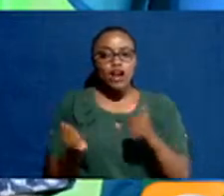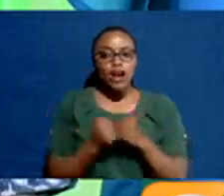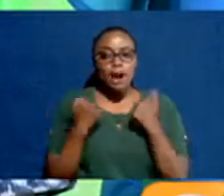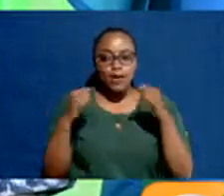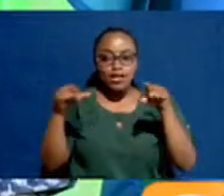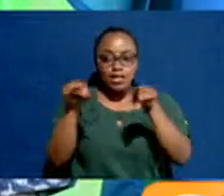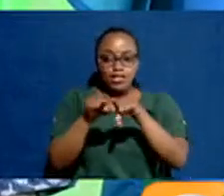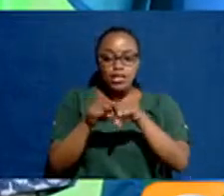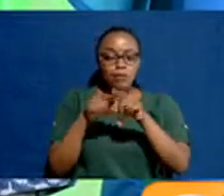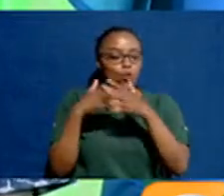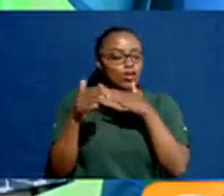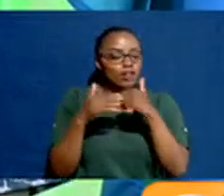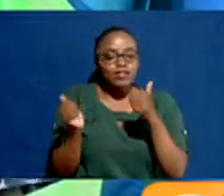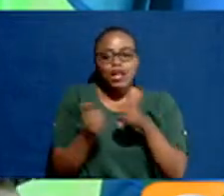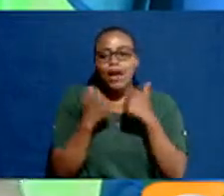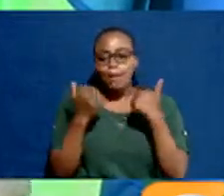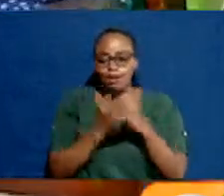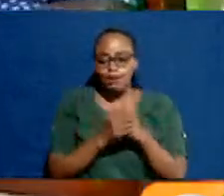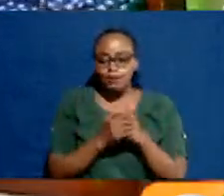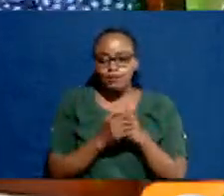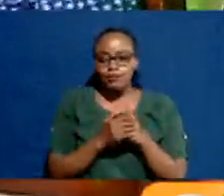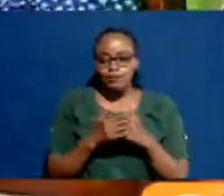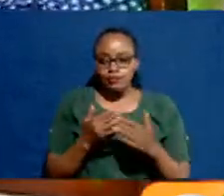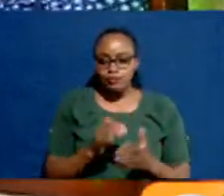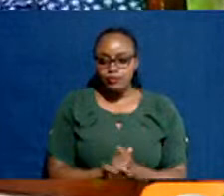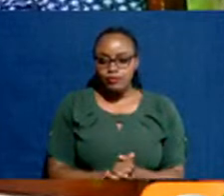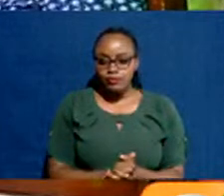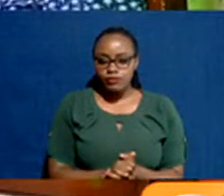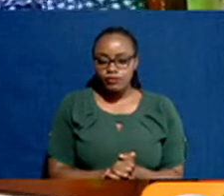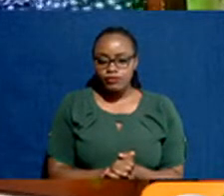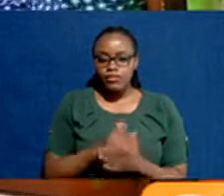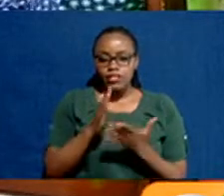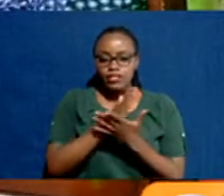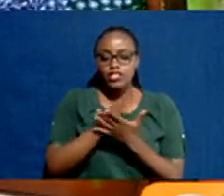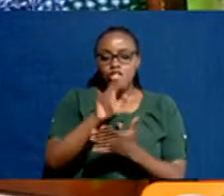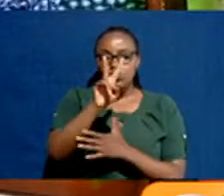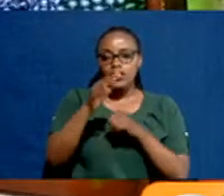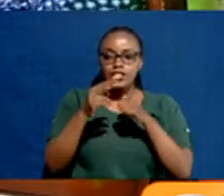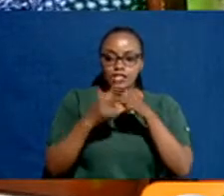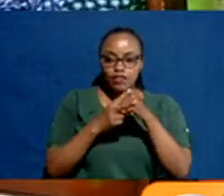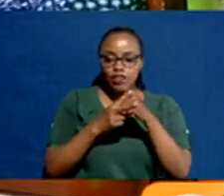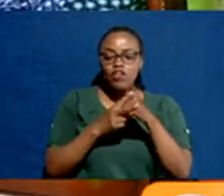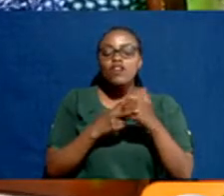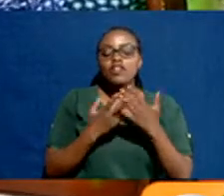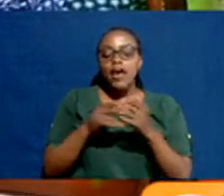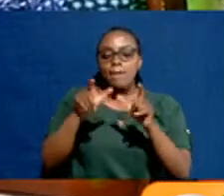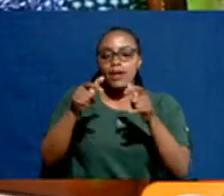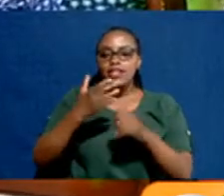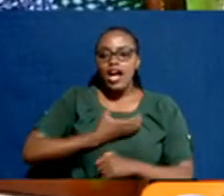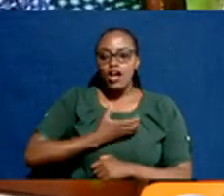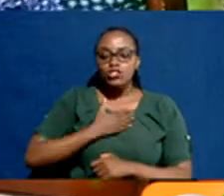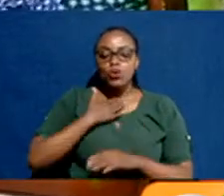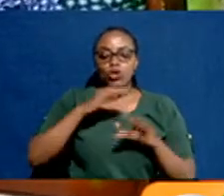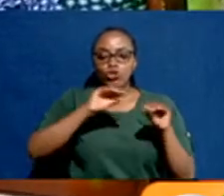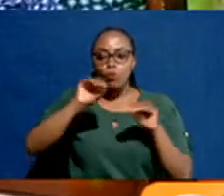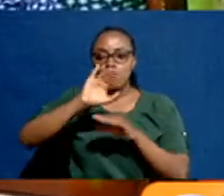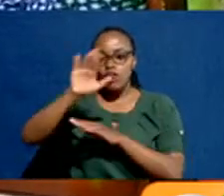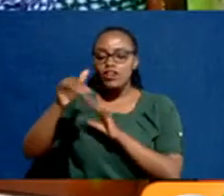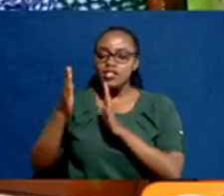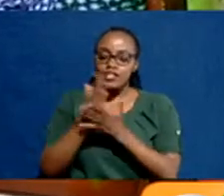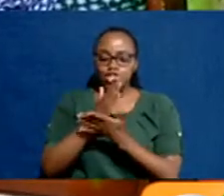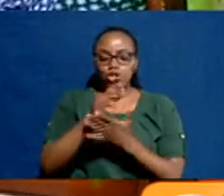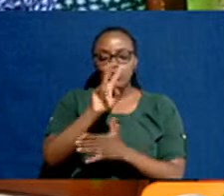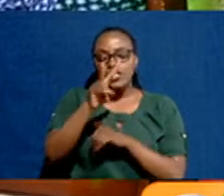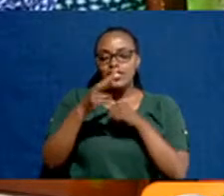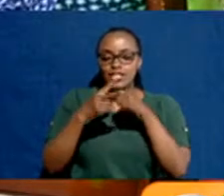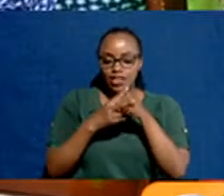they unfold? Okay. Your Excellency, Section 27 of the Media Council Act, I want to go back there. Section 27 of the